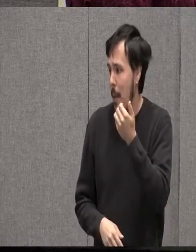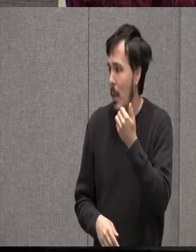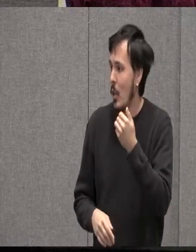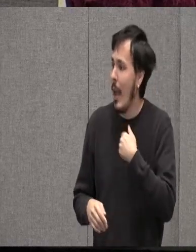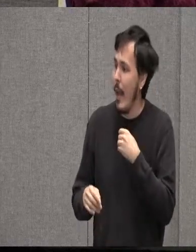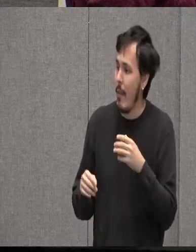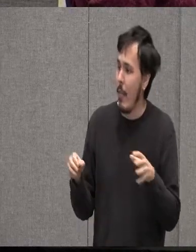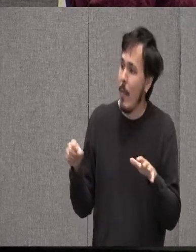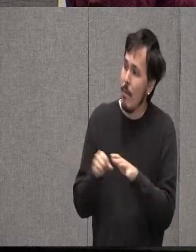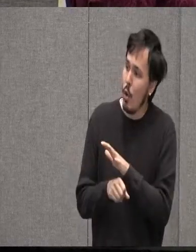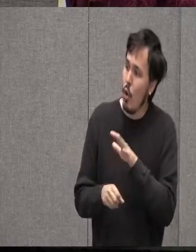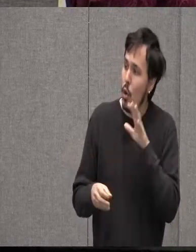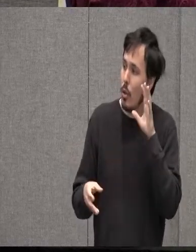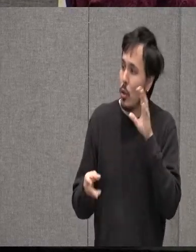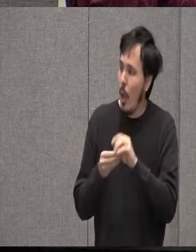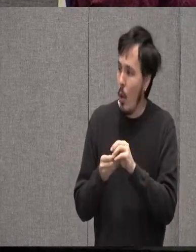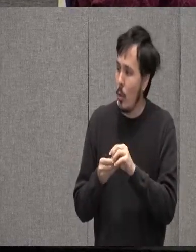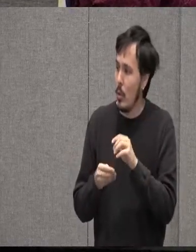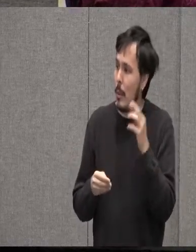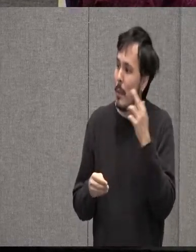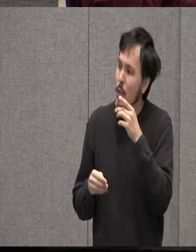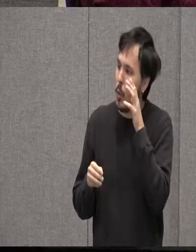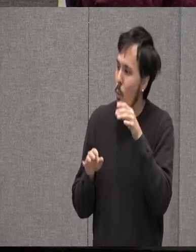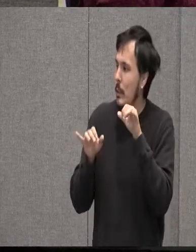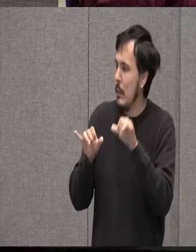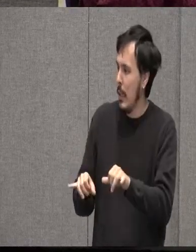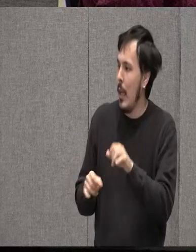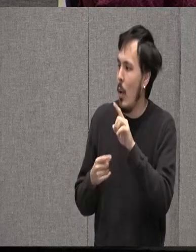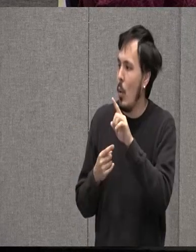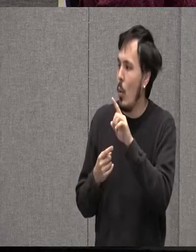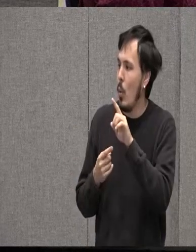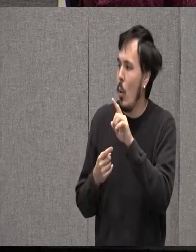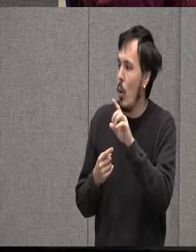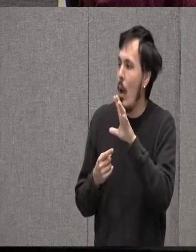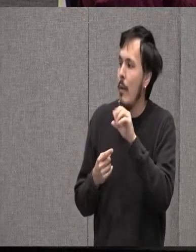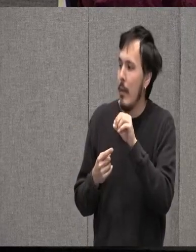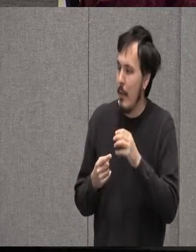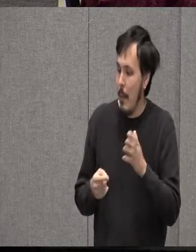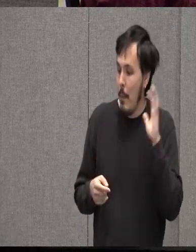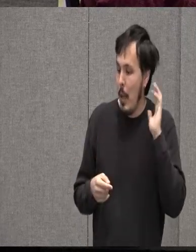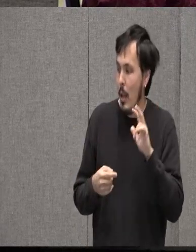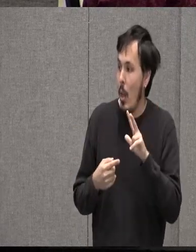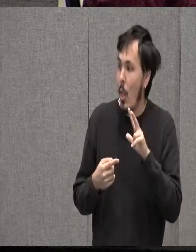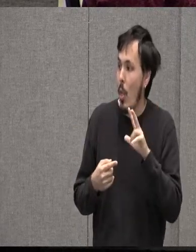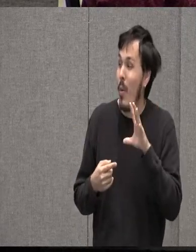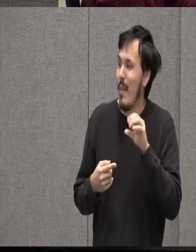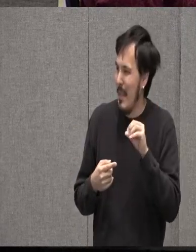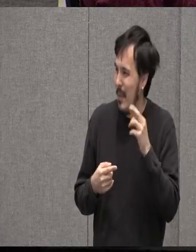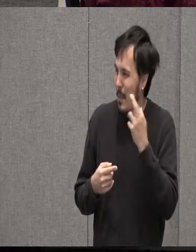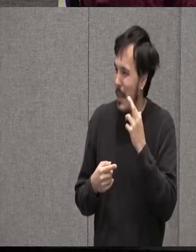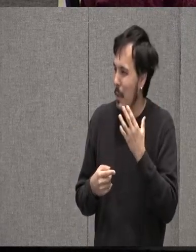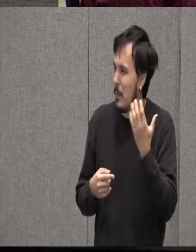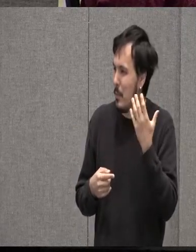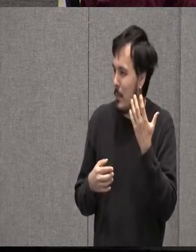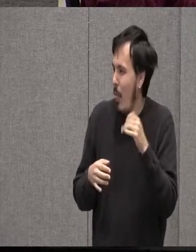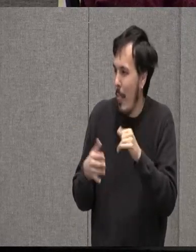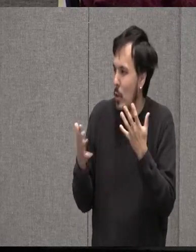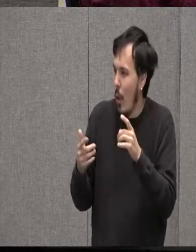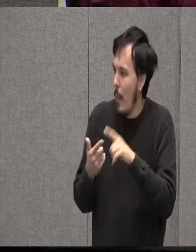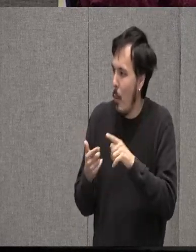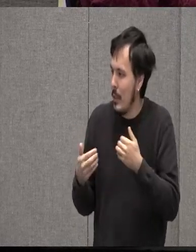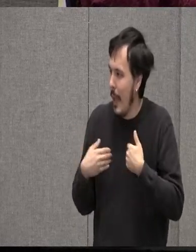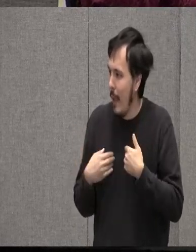of a kind. Okay. Got it. So that's a good thing to note. That is a good thing to note. You Okay, gotta keep going. I'm gonna go ahead and roll these 3 just one more time.